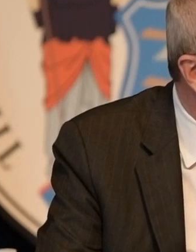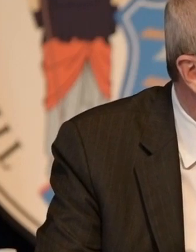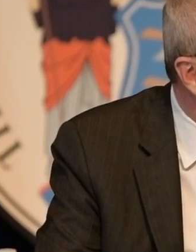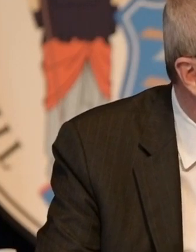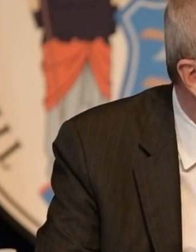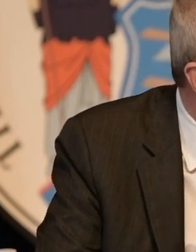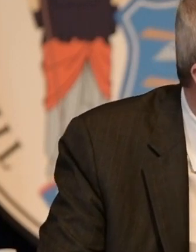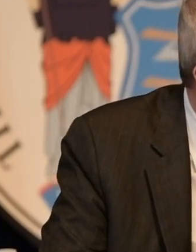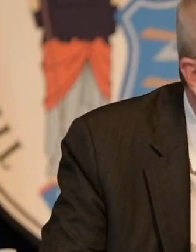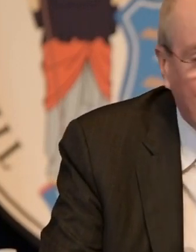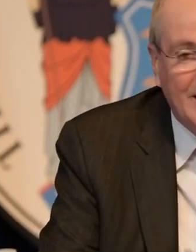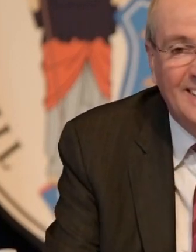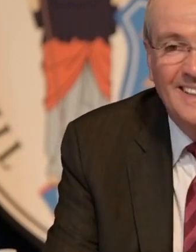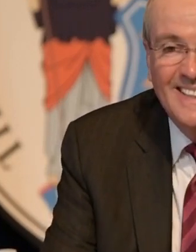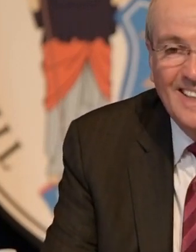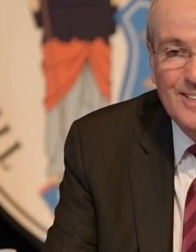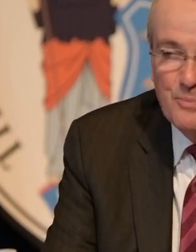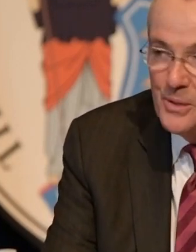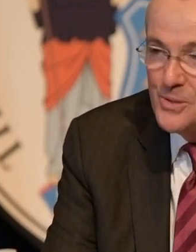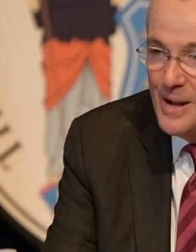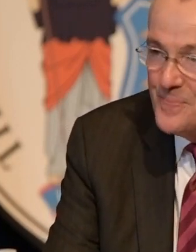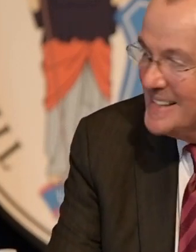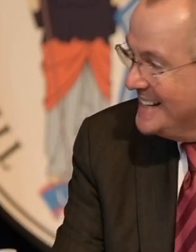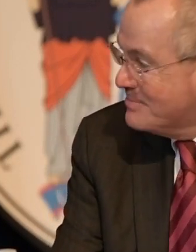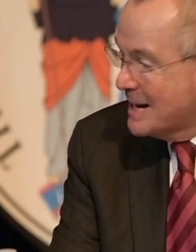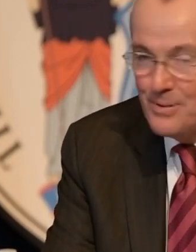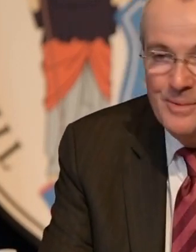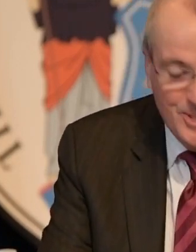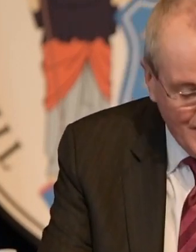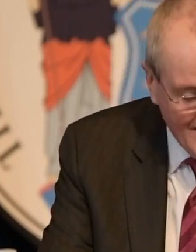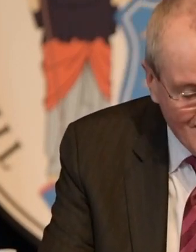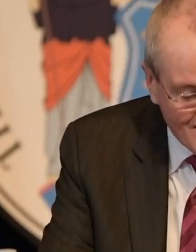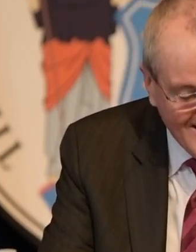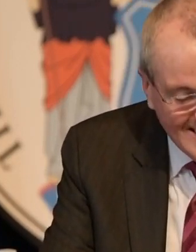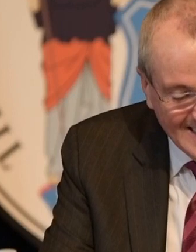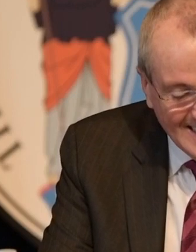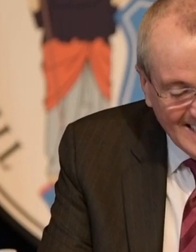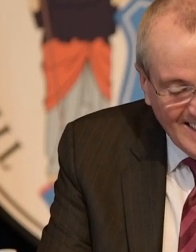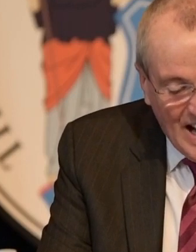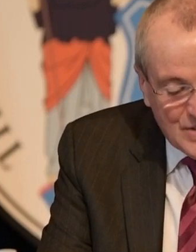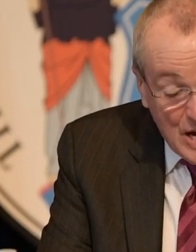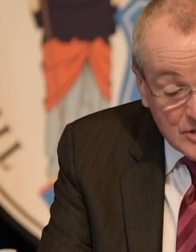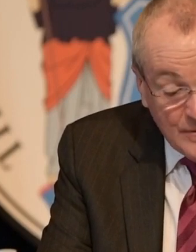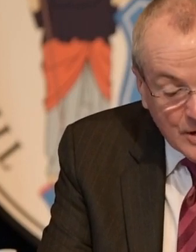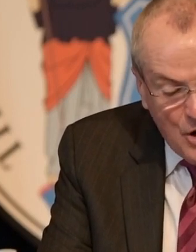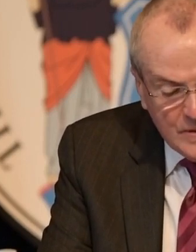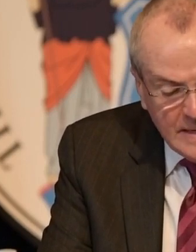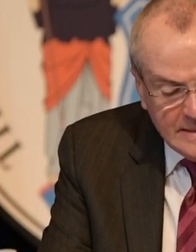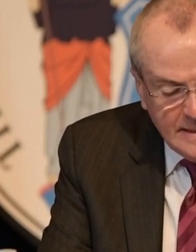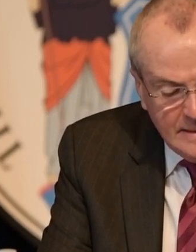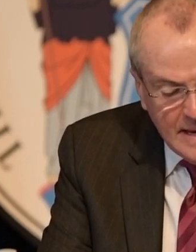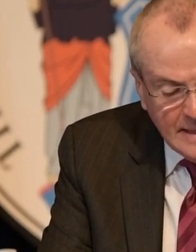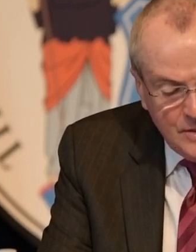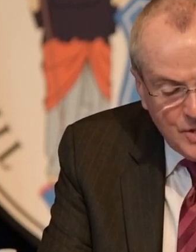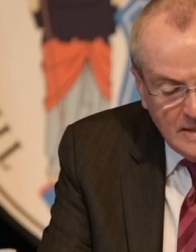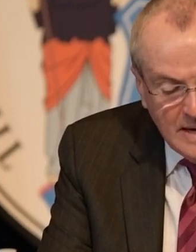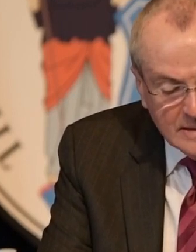from Pastor Bartley as to why we didn't get these pictures up, but I promise you they exist. On testing, the